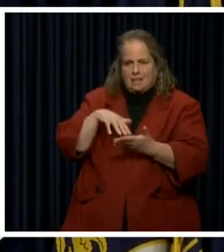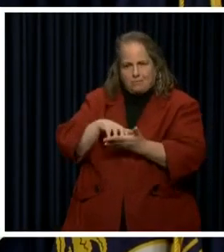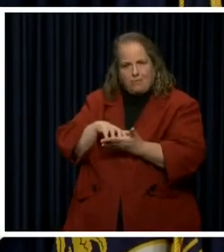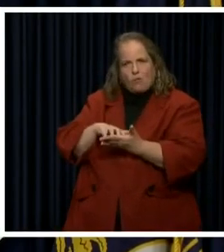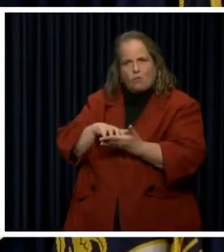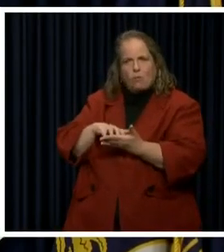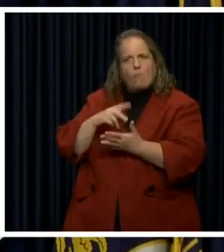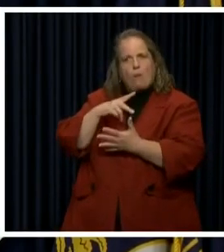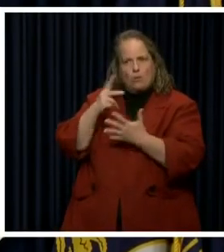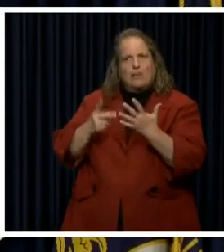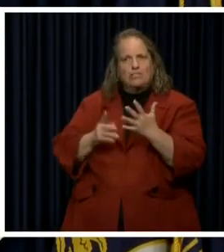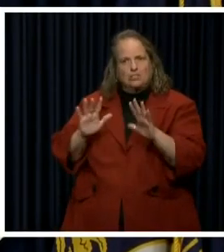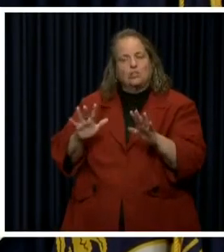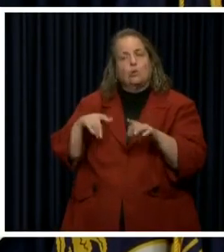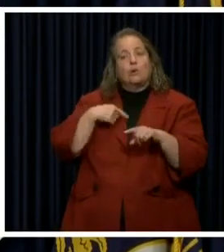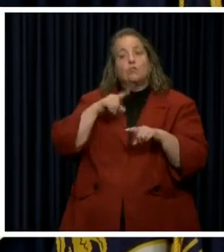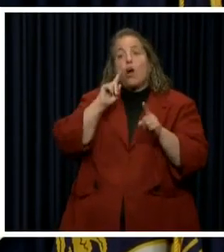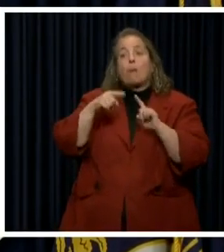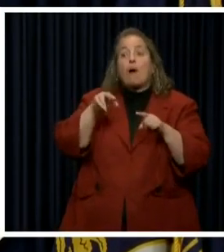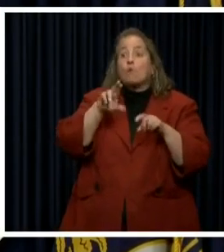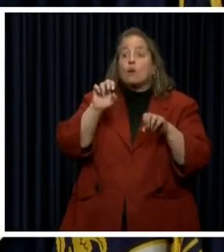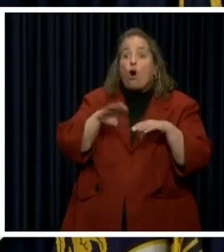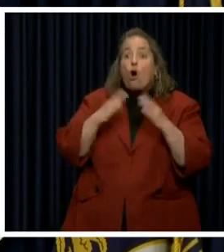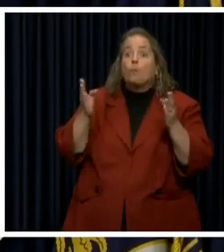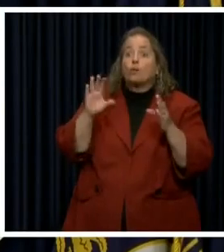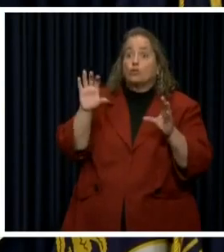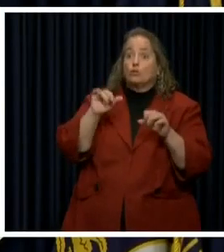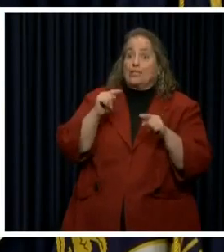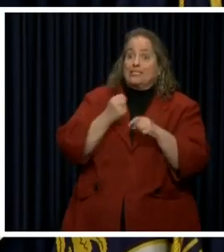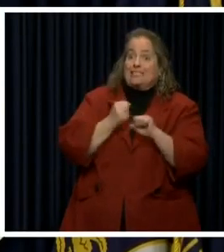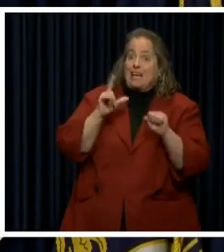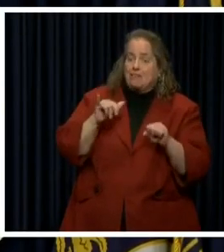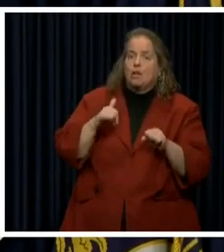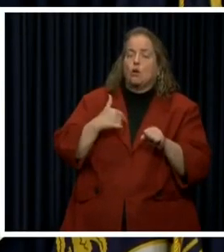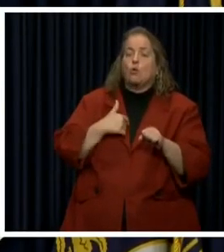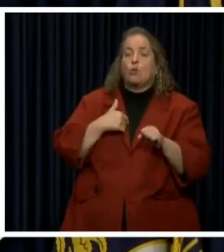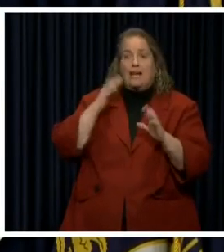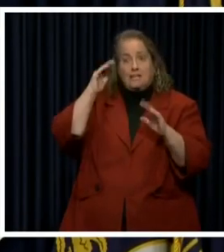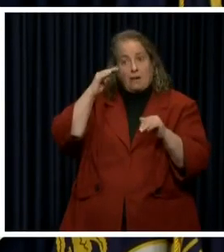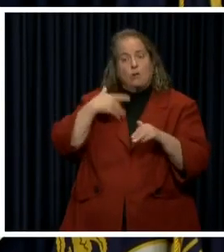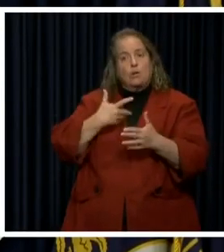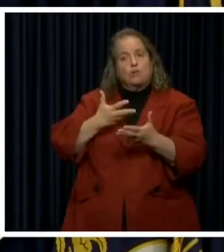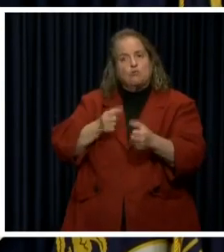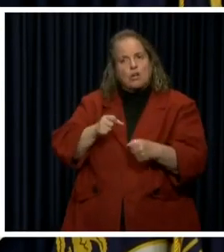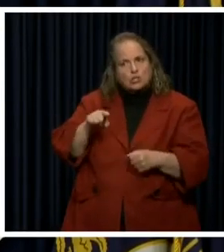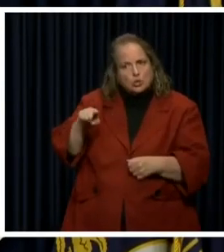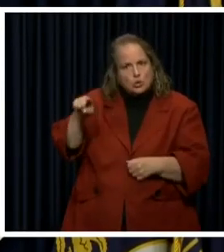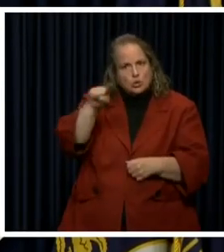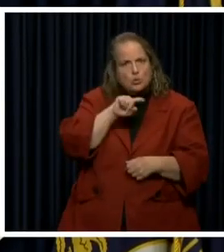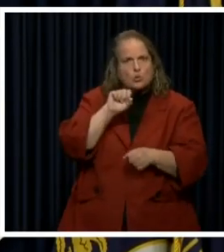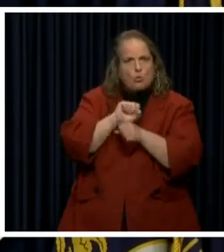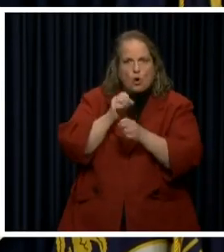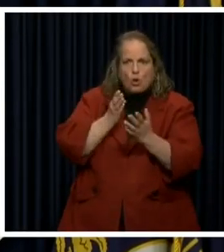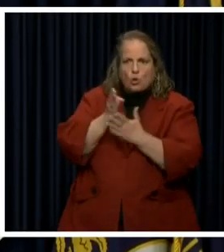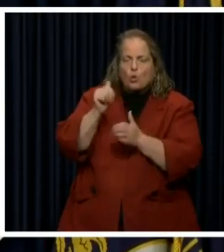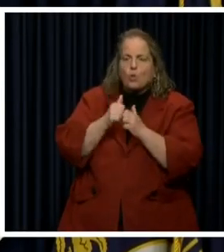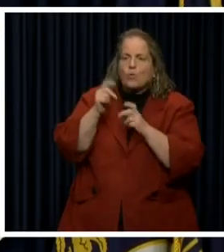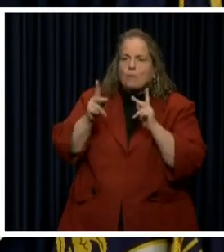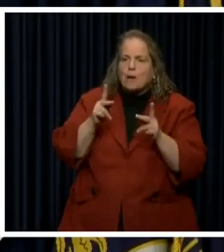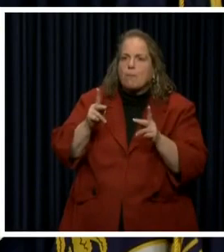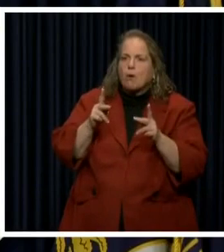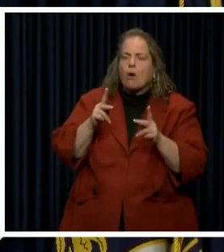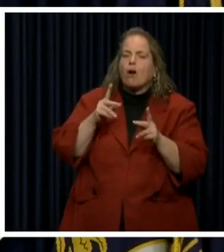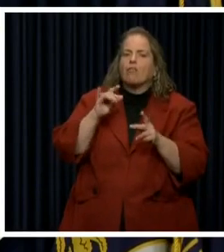about reopening and being able to do it safely, we expect and we trust you to work through with those folks that would fall into